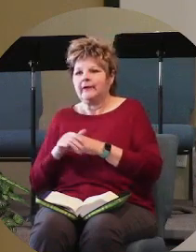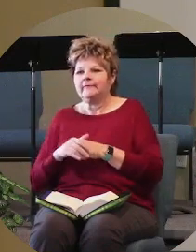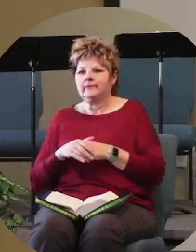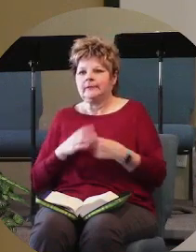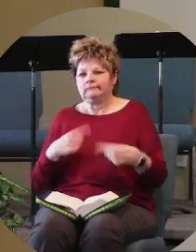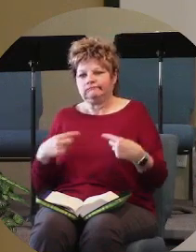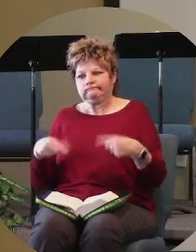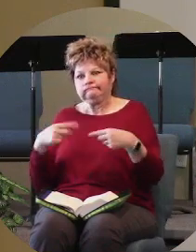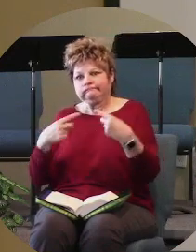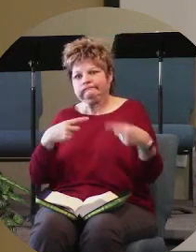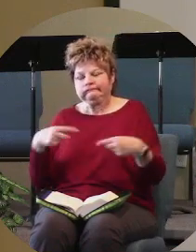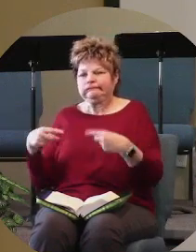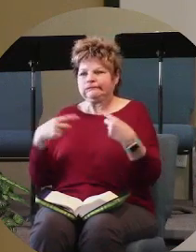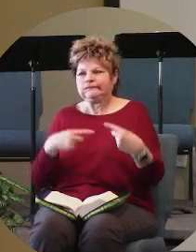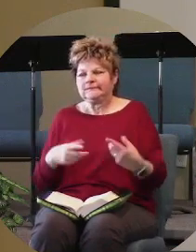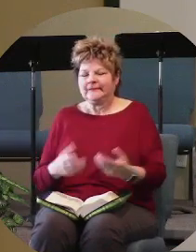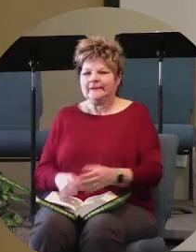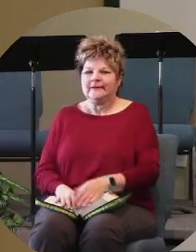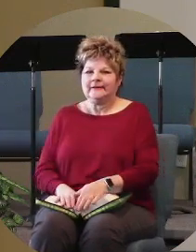about?